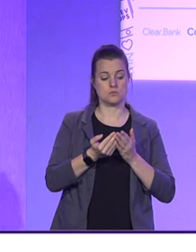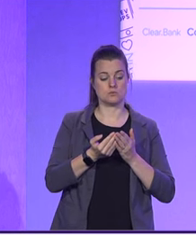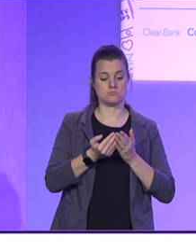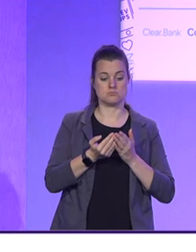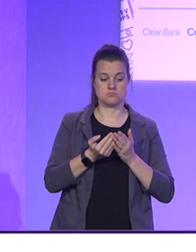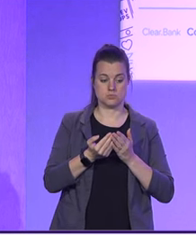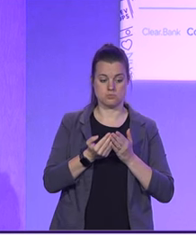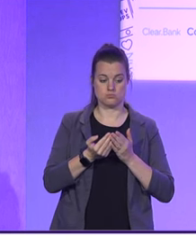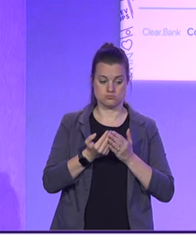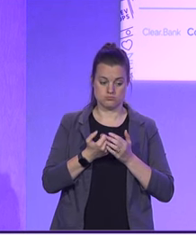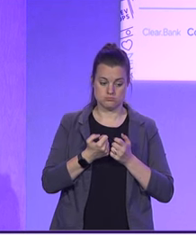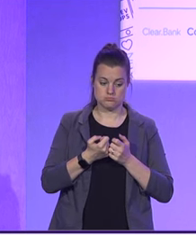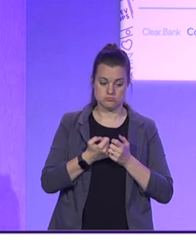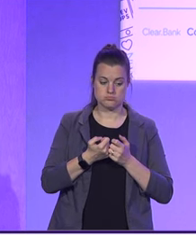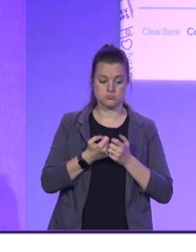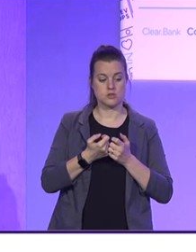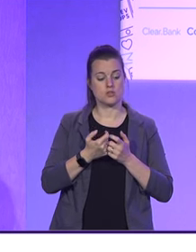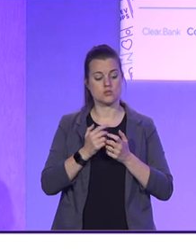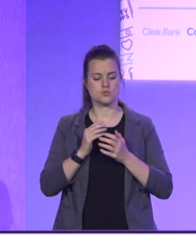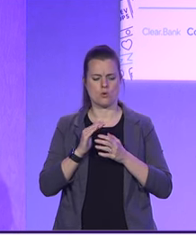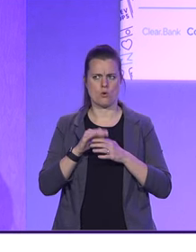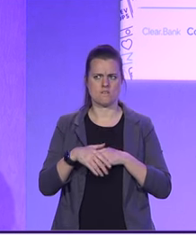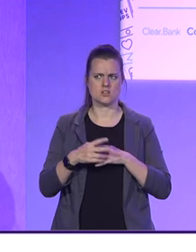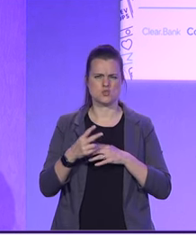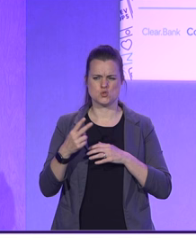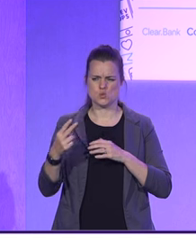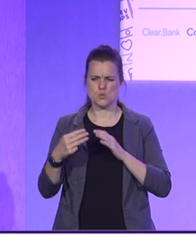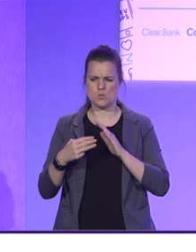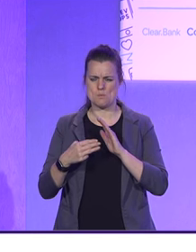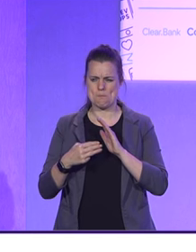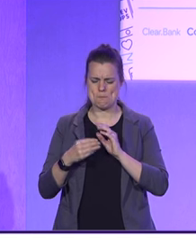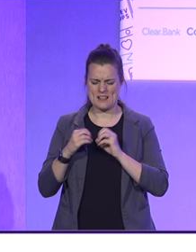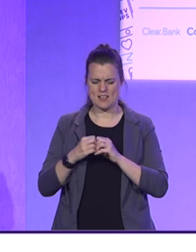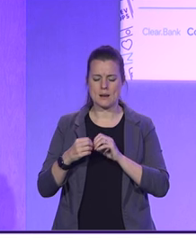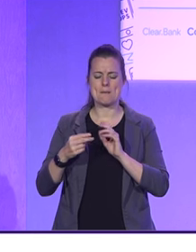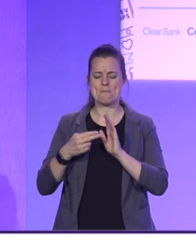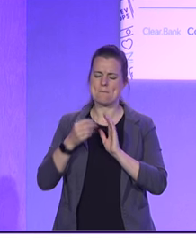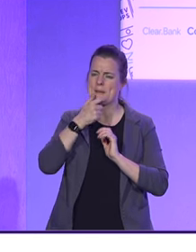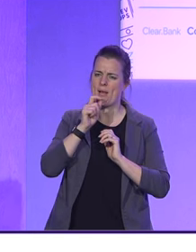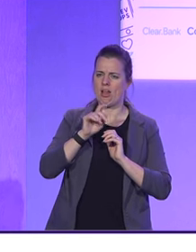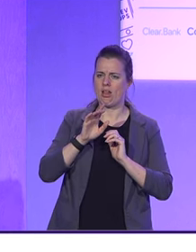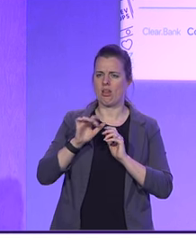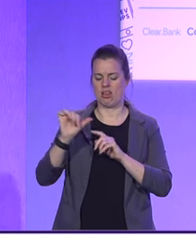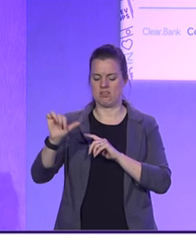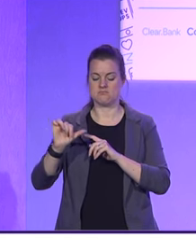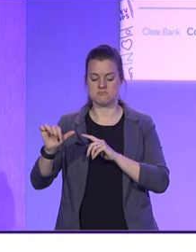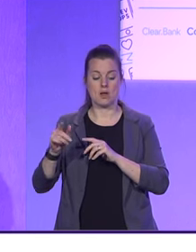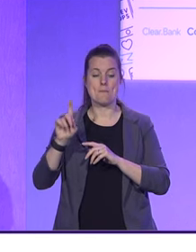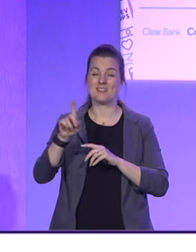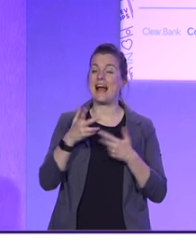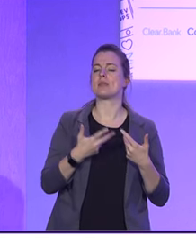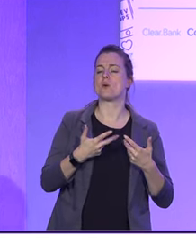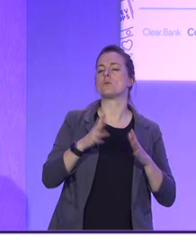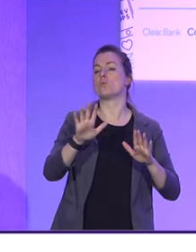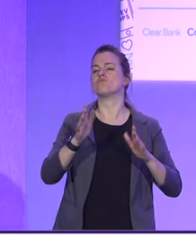people, more than 2 billion people, I don't know how much. But basically, right now, we need food, a